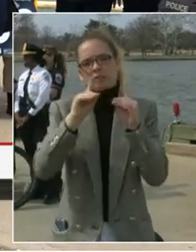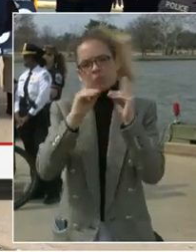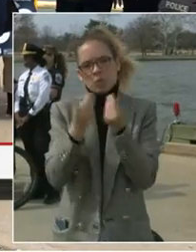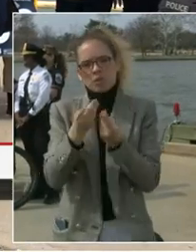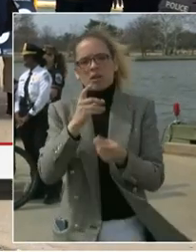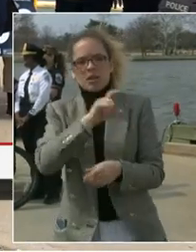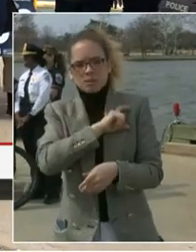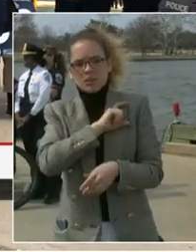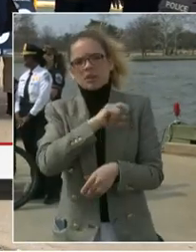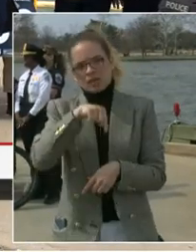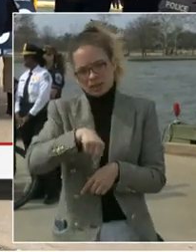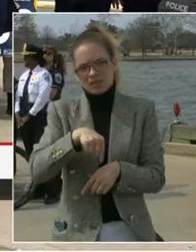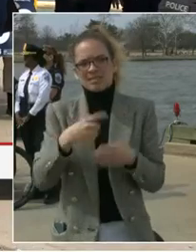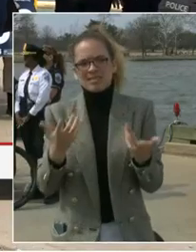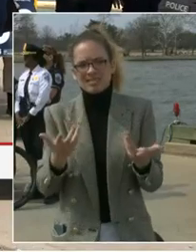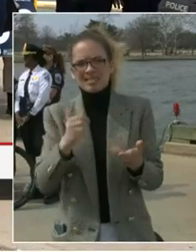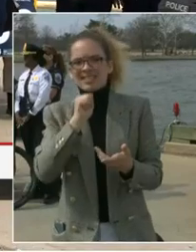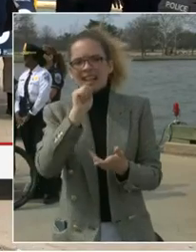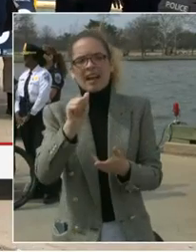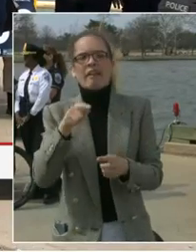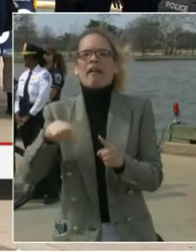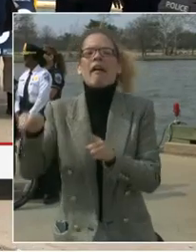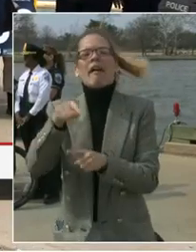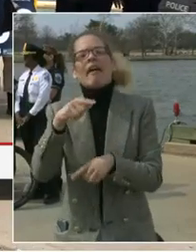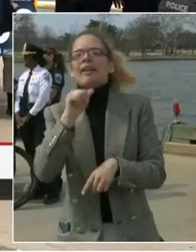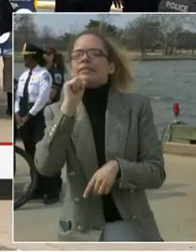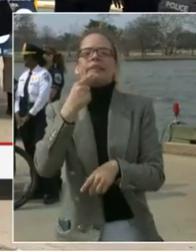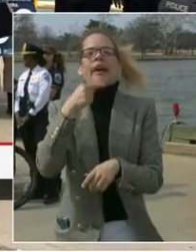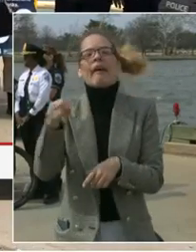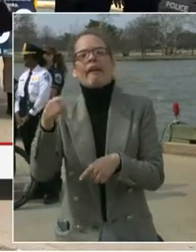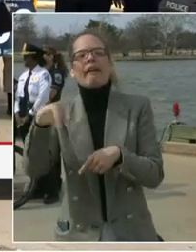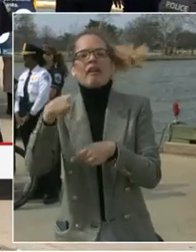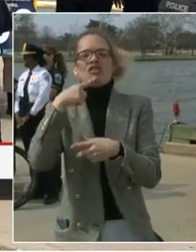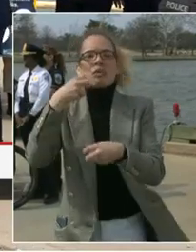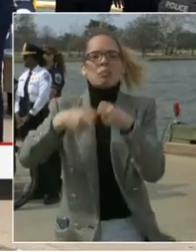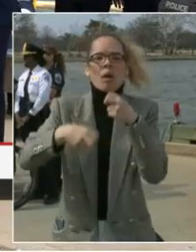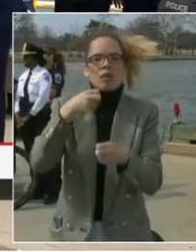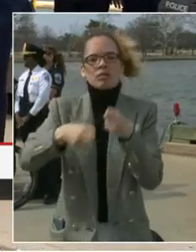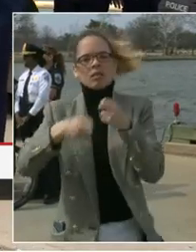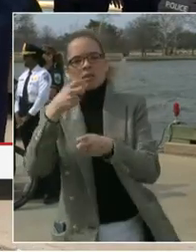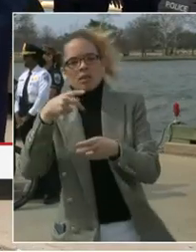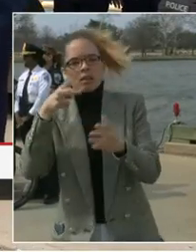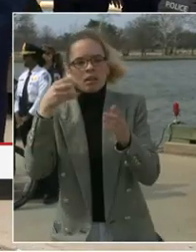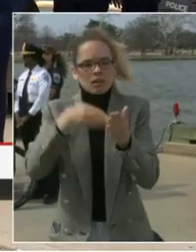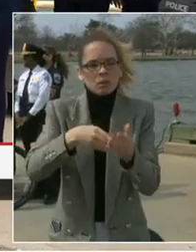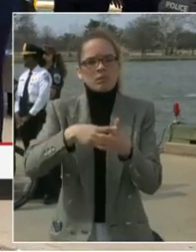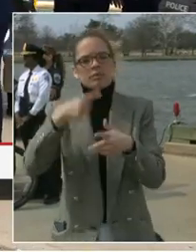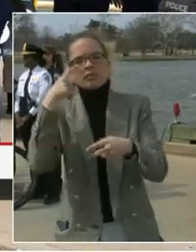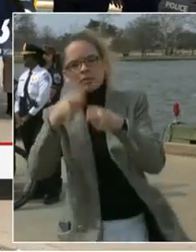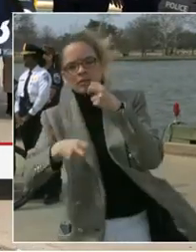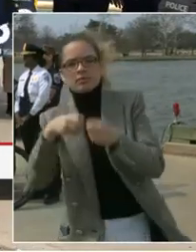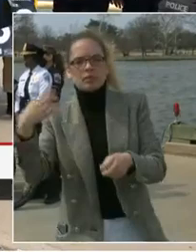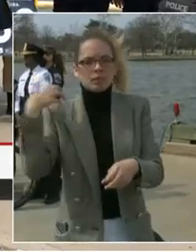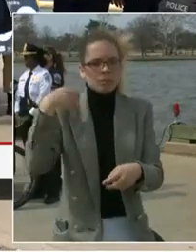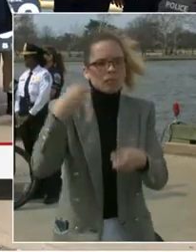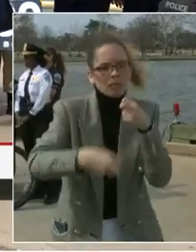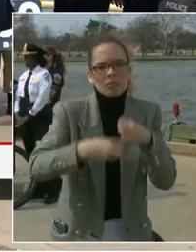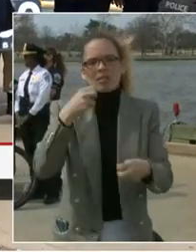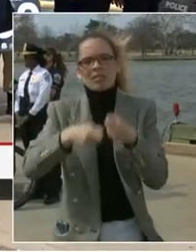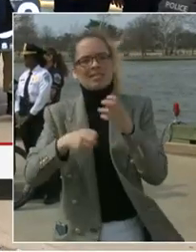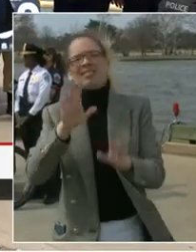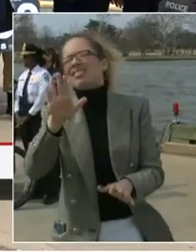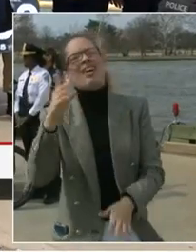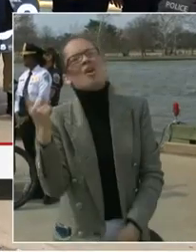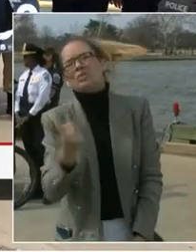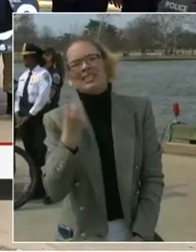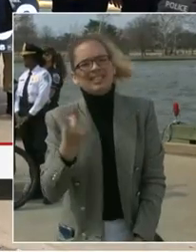MPD. Now, that's not to say there haven't been difficult days, difficult assignments, difficult bosses, because there certainly has. But what